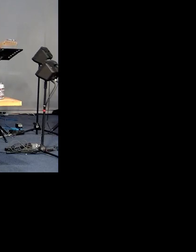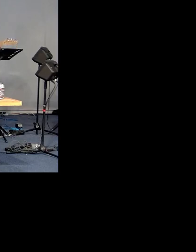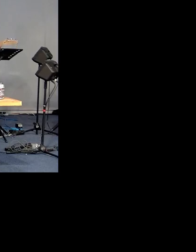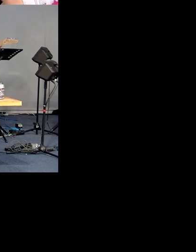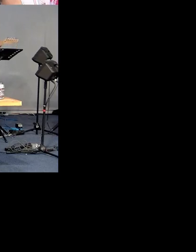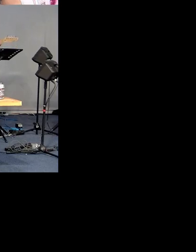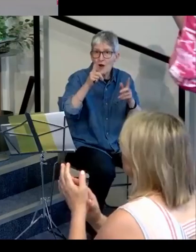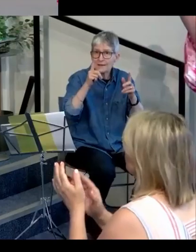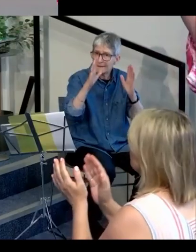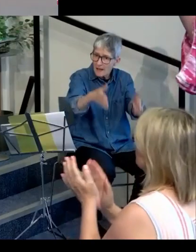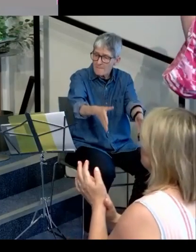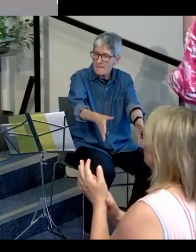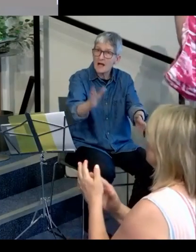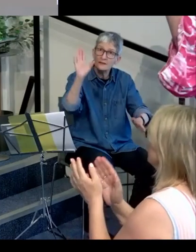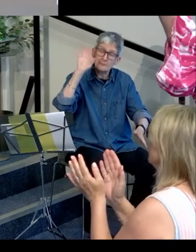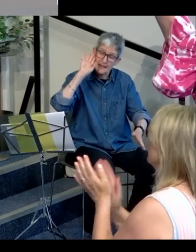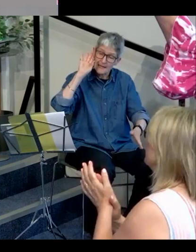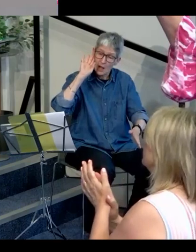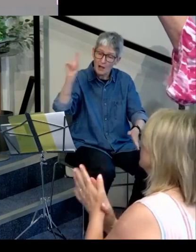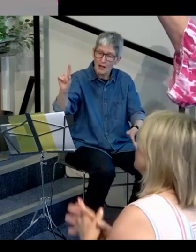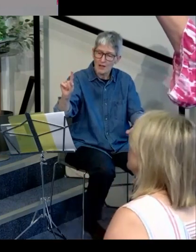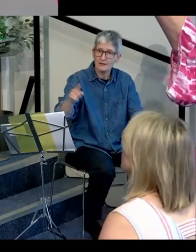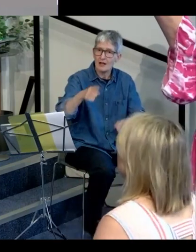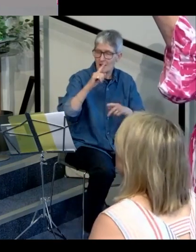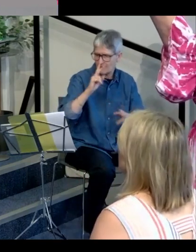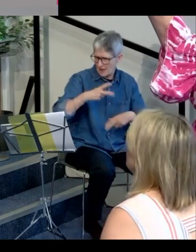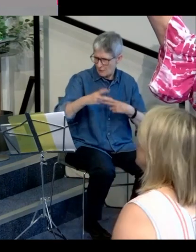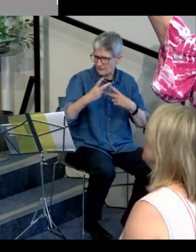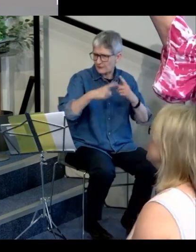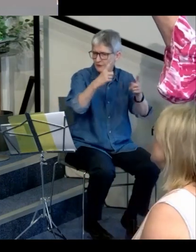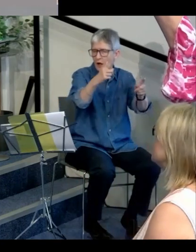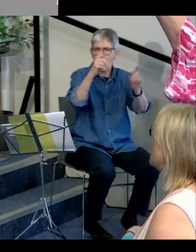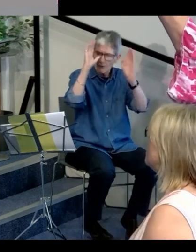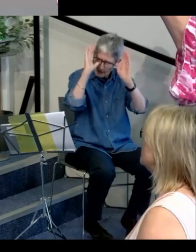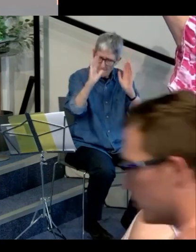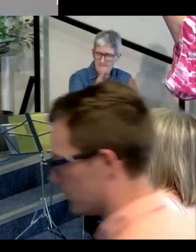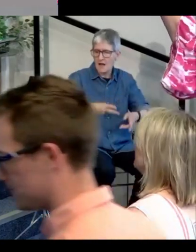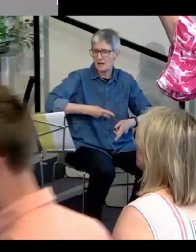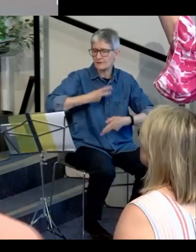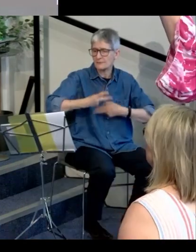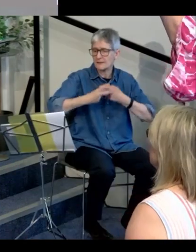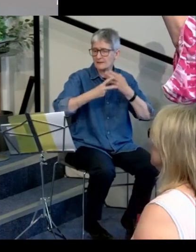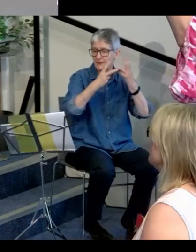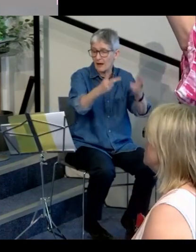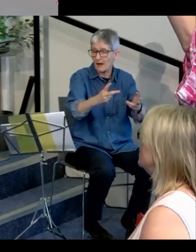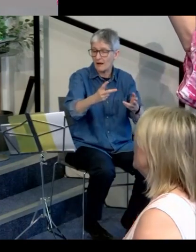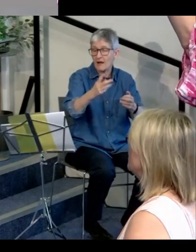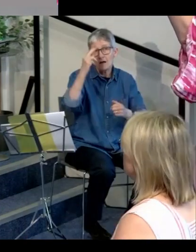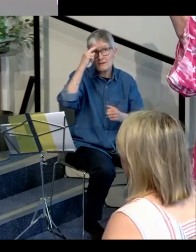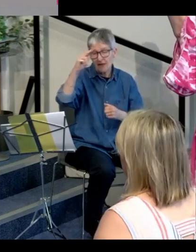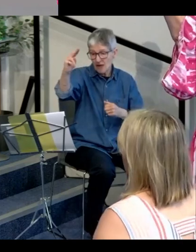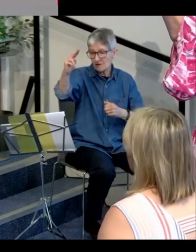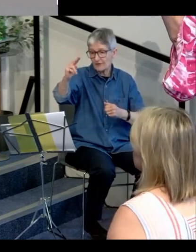voice. There is a voice that must be heard. There is a song that must be sung. A